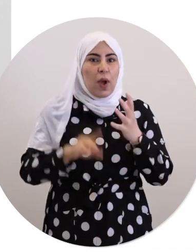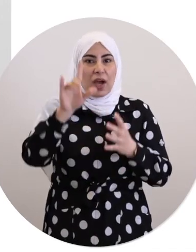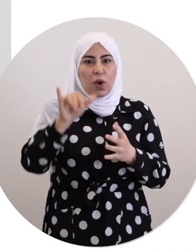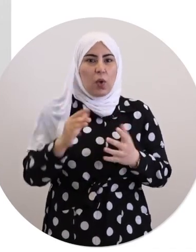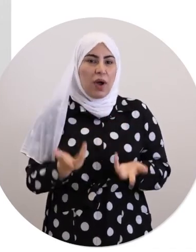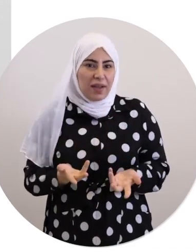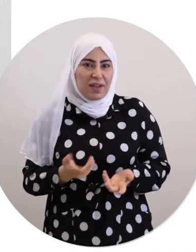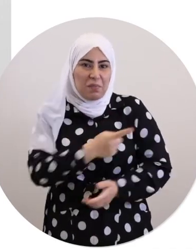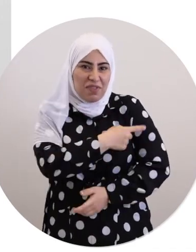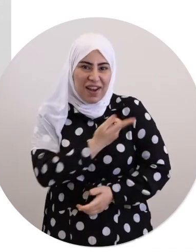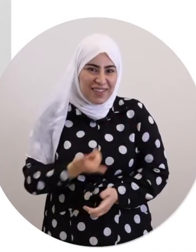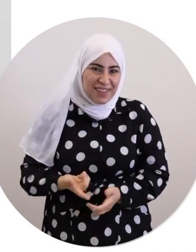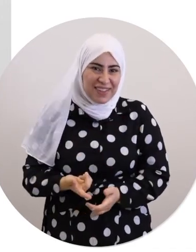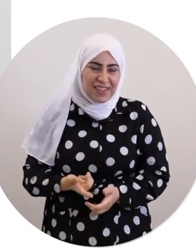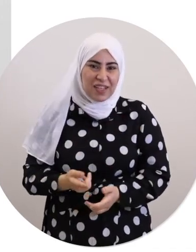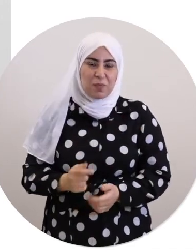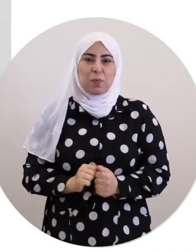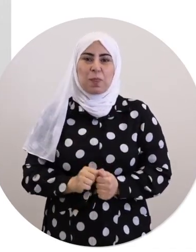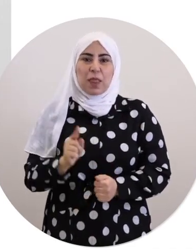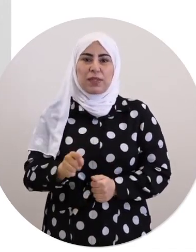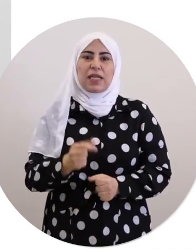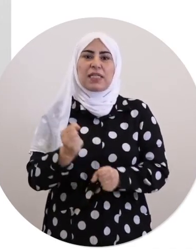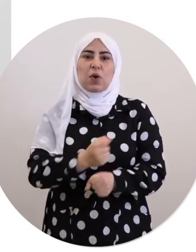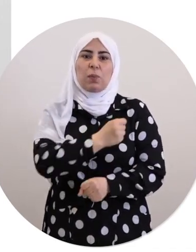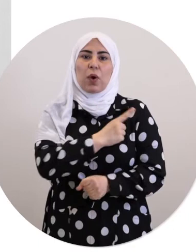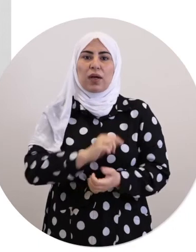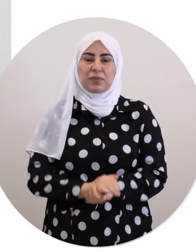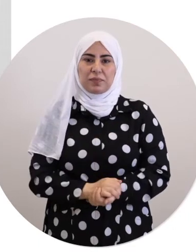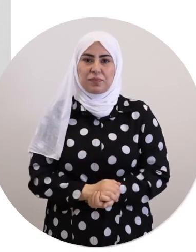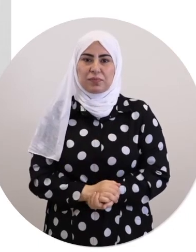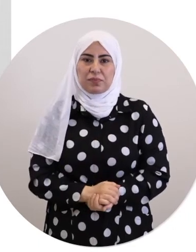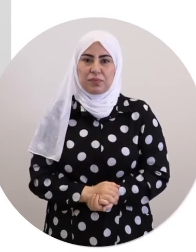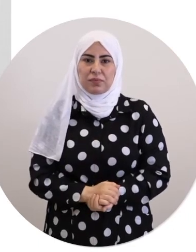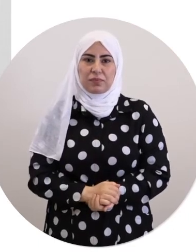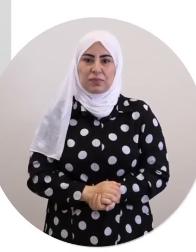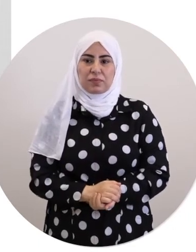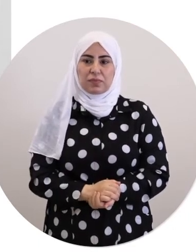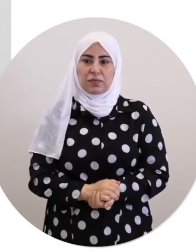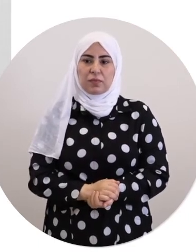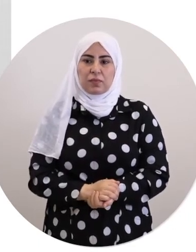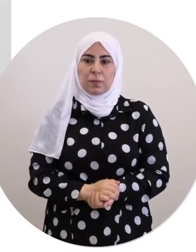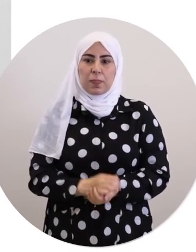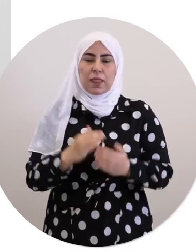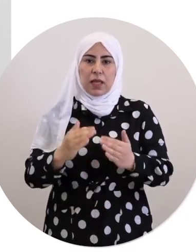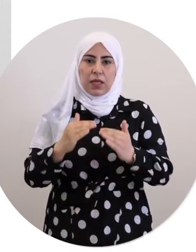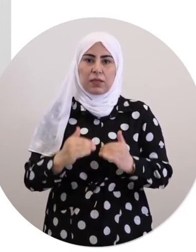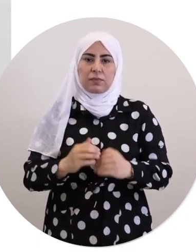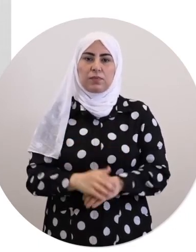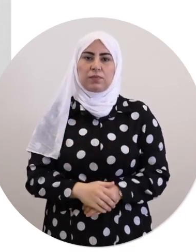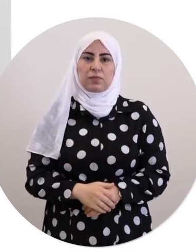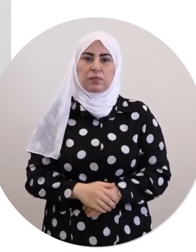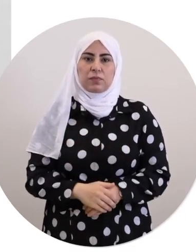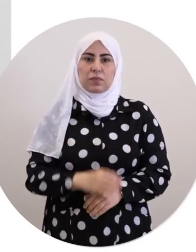know where the verb is, try to look for the subject. After you find the subject, look, is there a helping or auxiliary verb? And